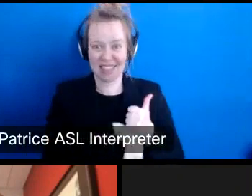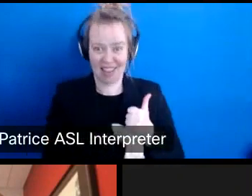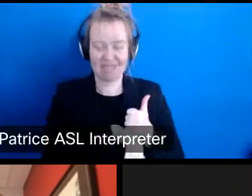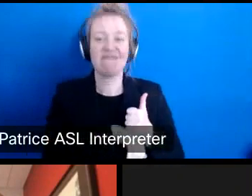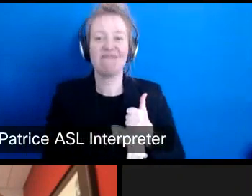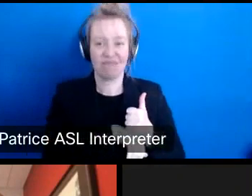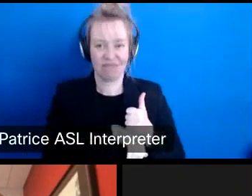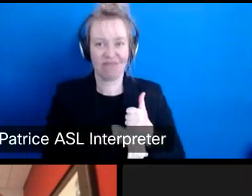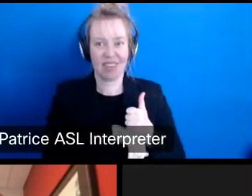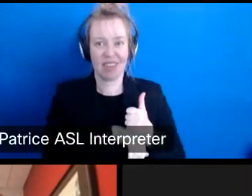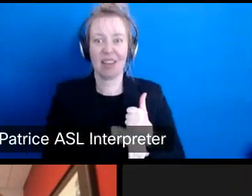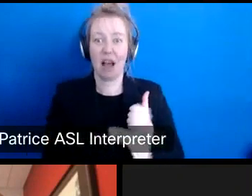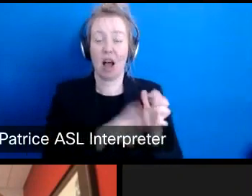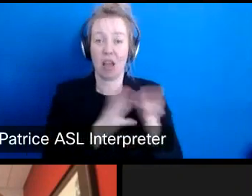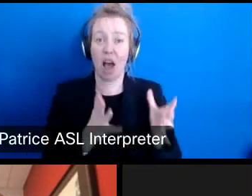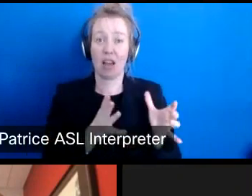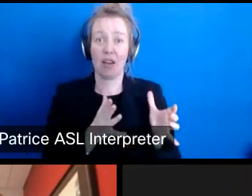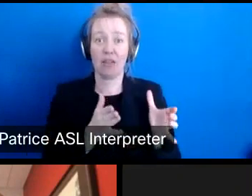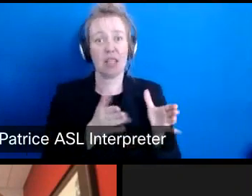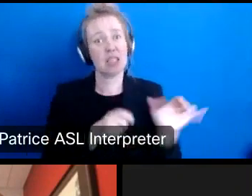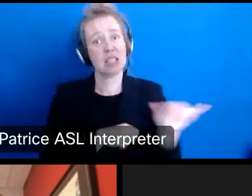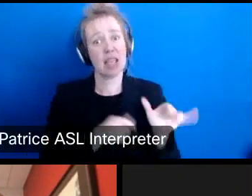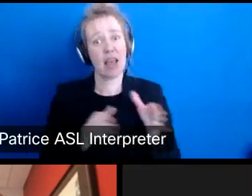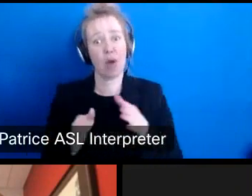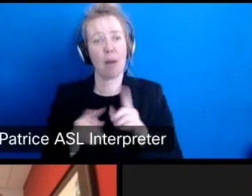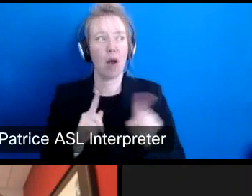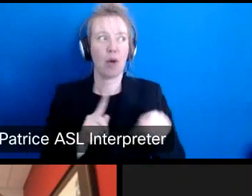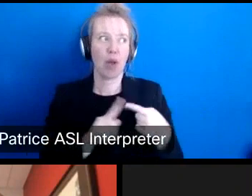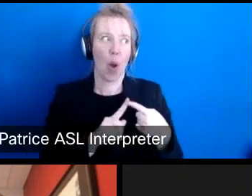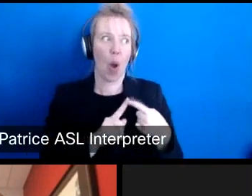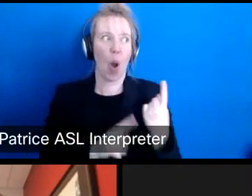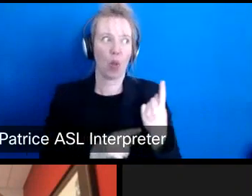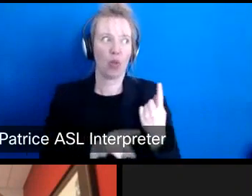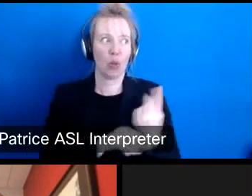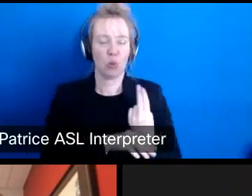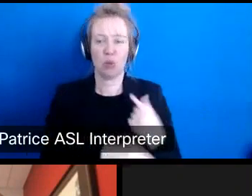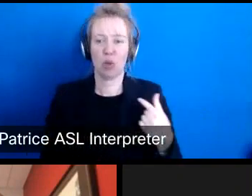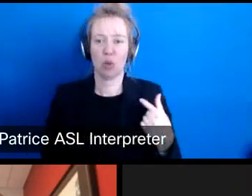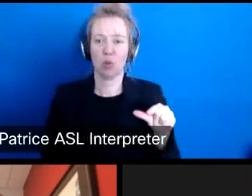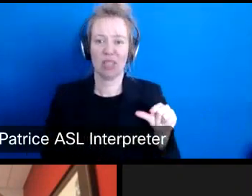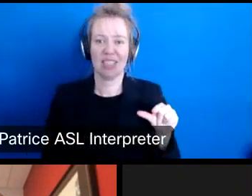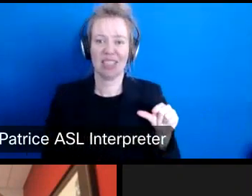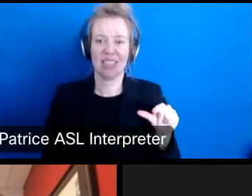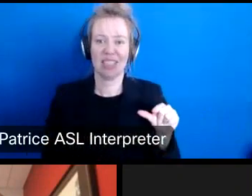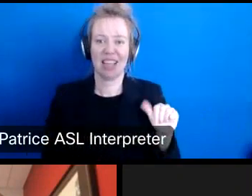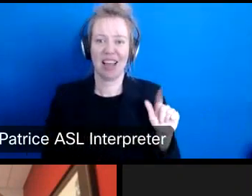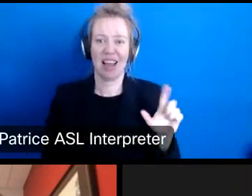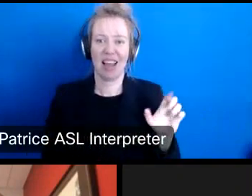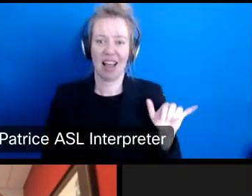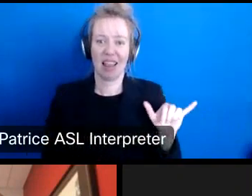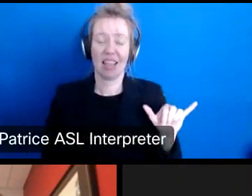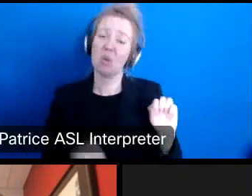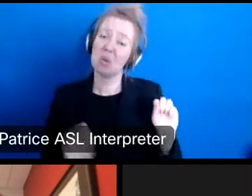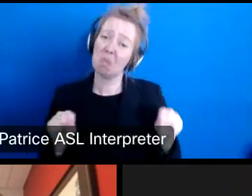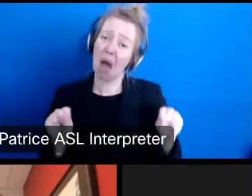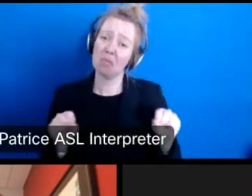in much the way we work, but with just green alleys. So yeah, that's definitely a possibility. You